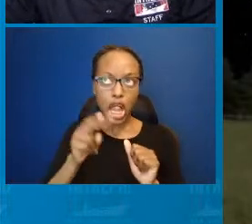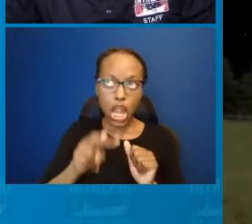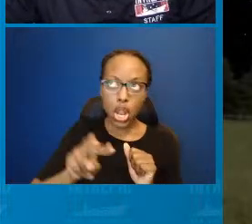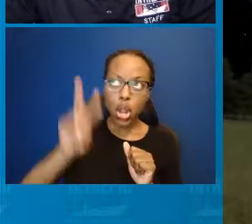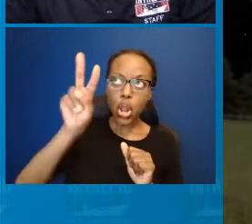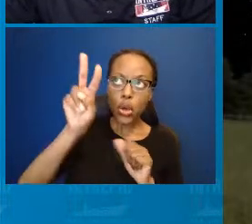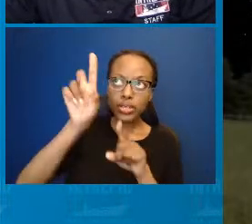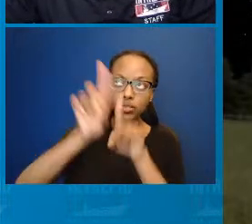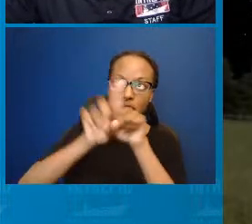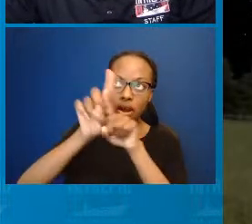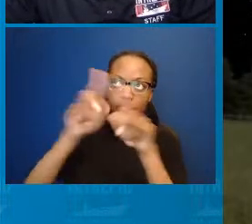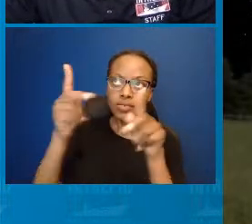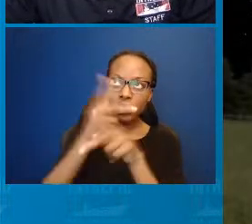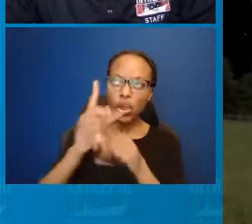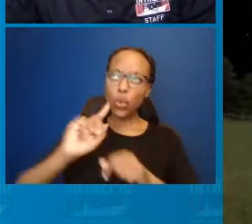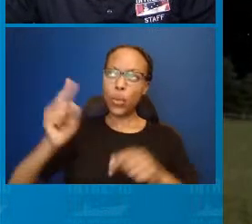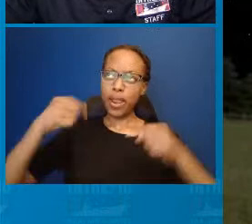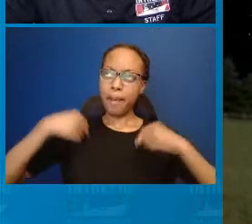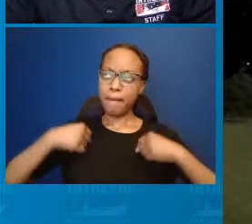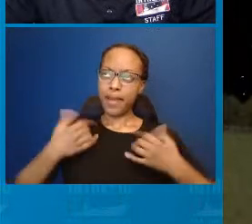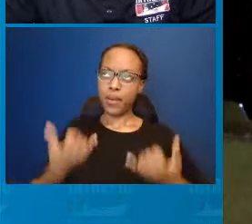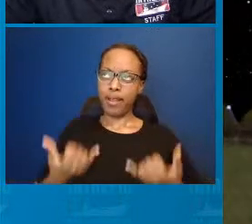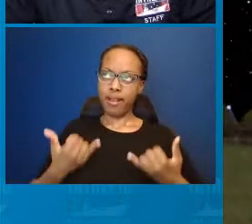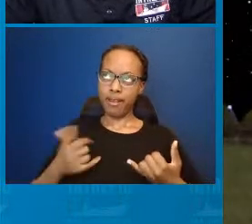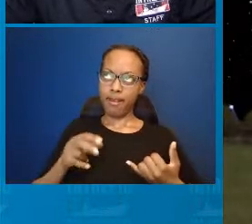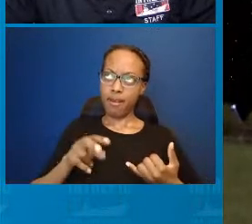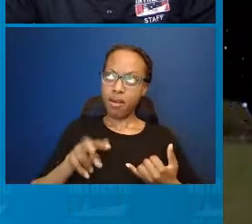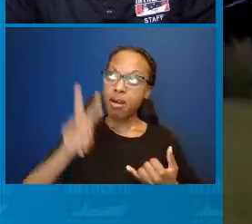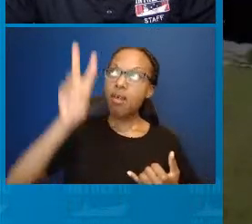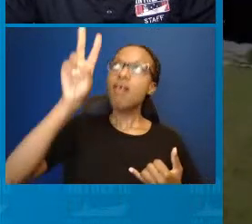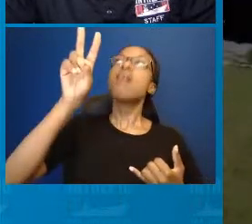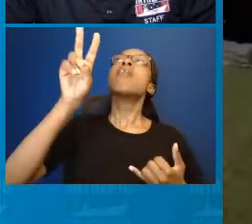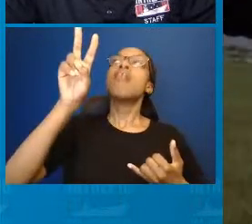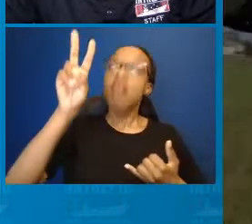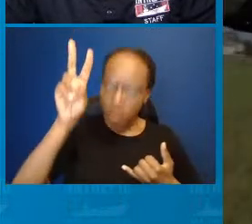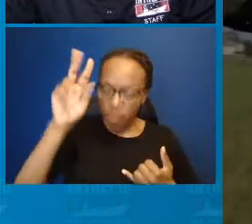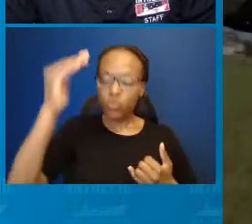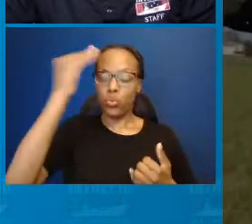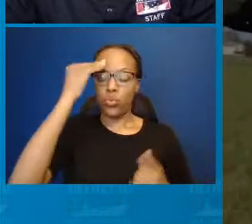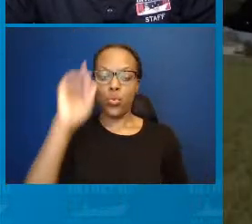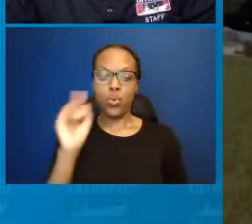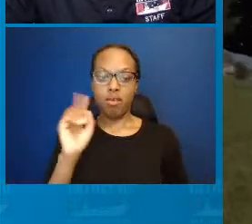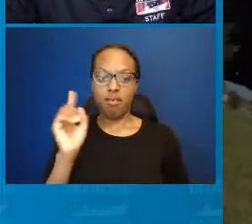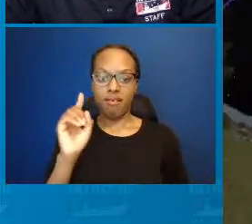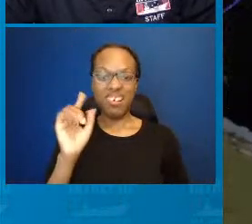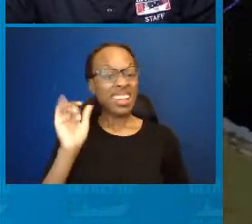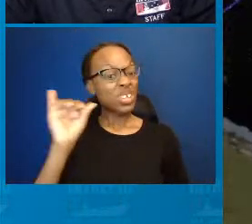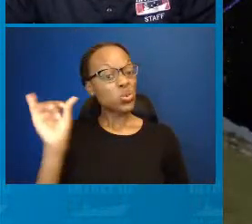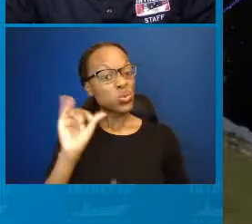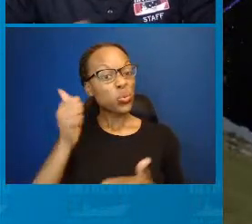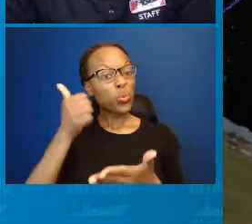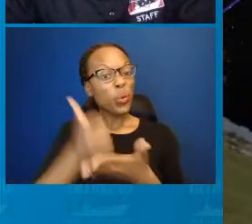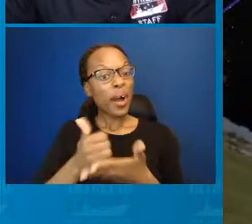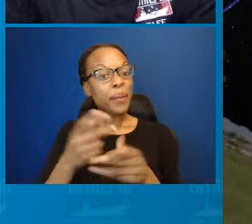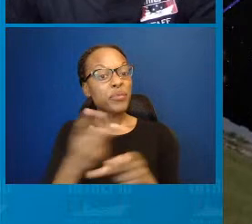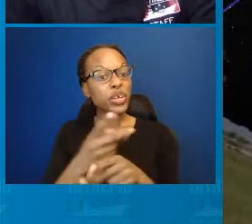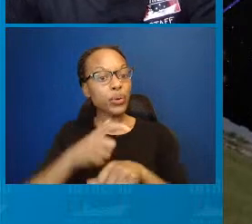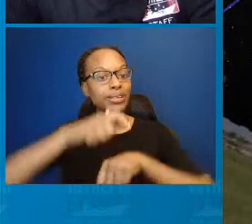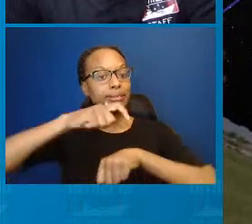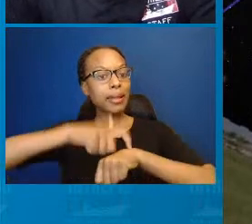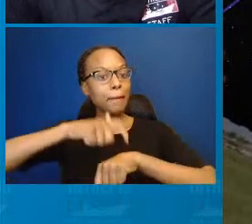figure out time as well, right? Now, so I'm gonna zoom out a bit here. Now, when we look up at